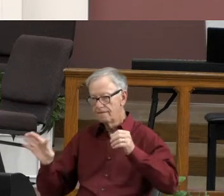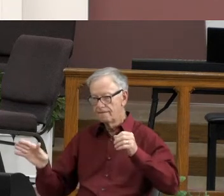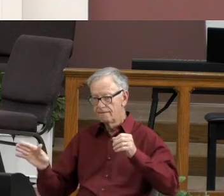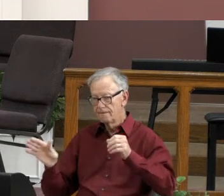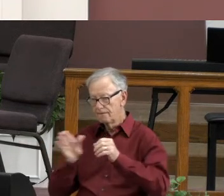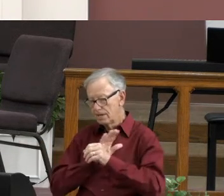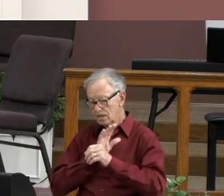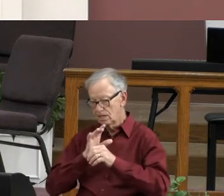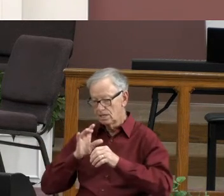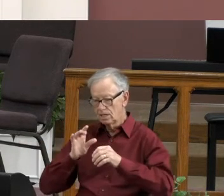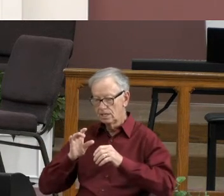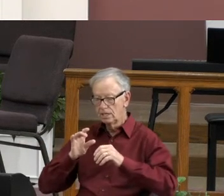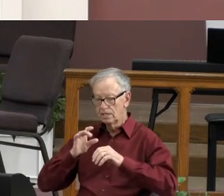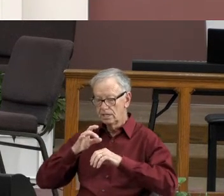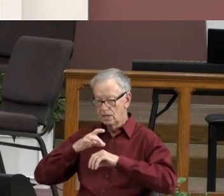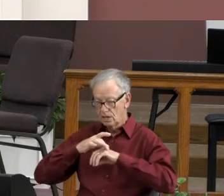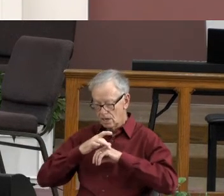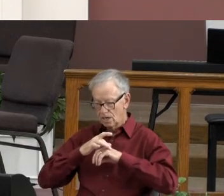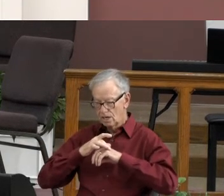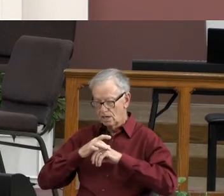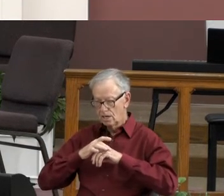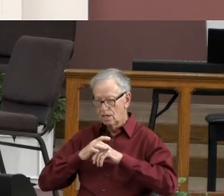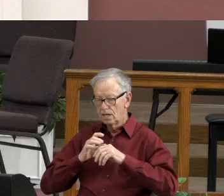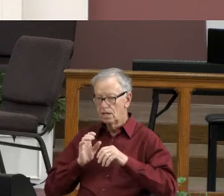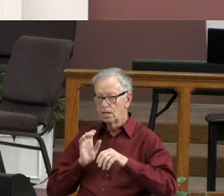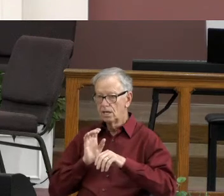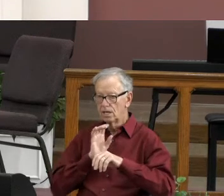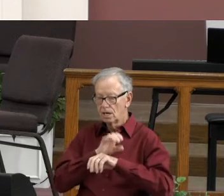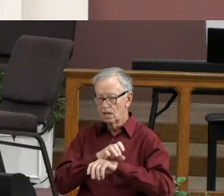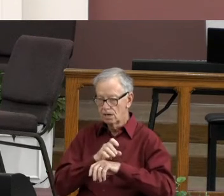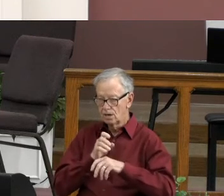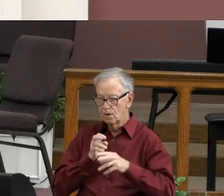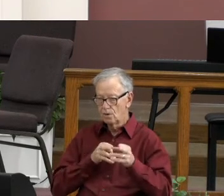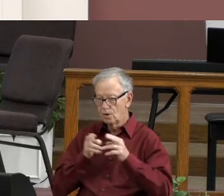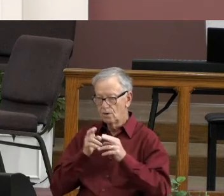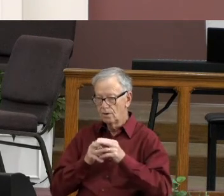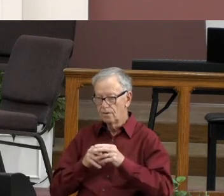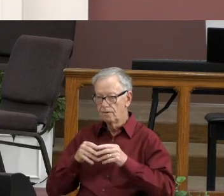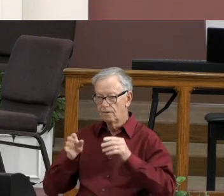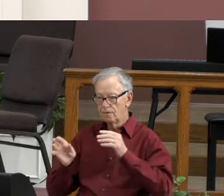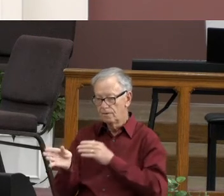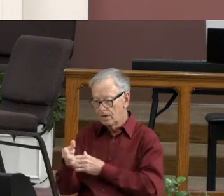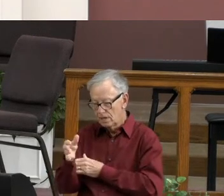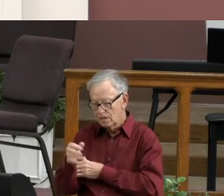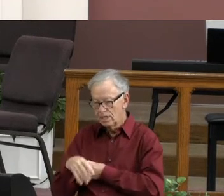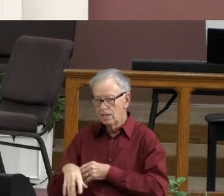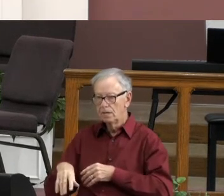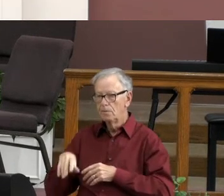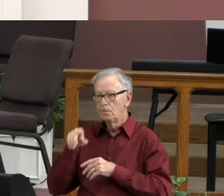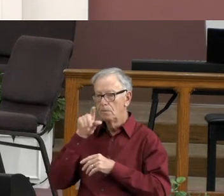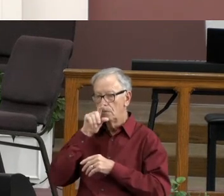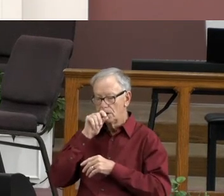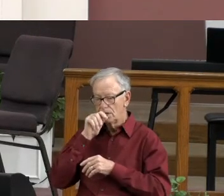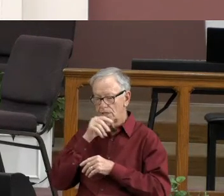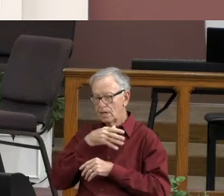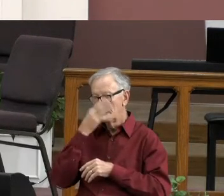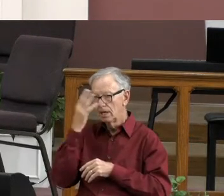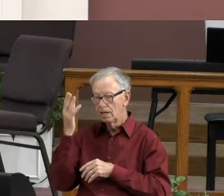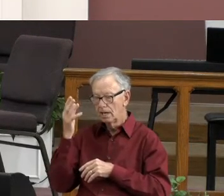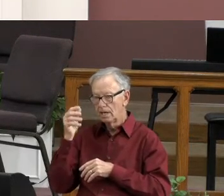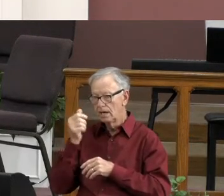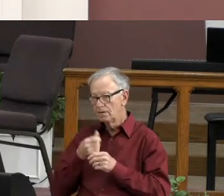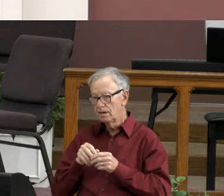earth and subdue it, and rule over the fish of the sea and the birds of the sky and over every living thing that moves on the